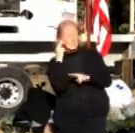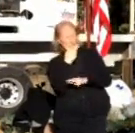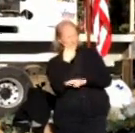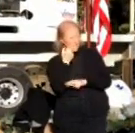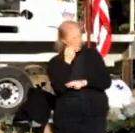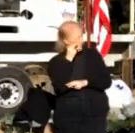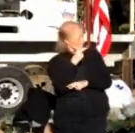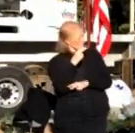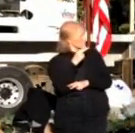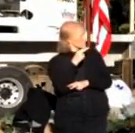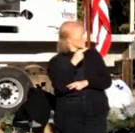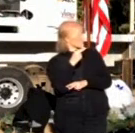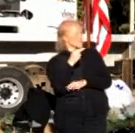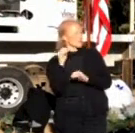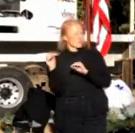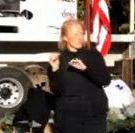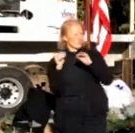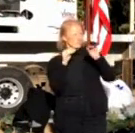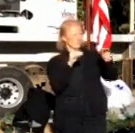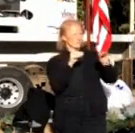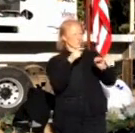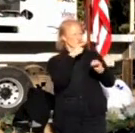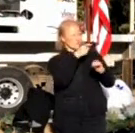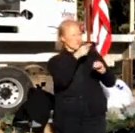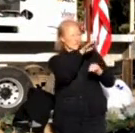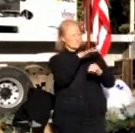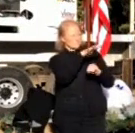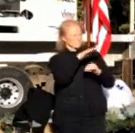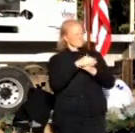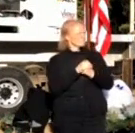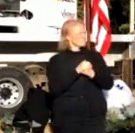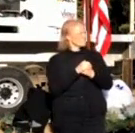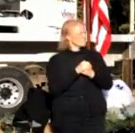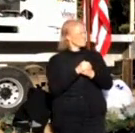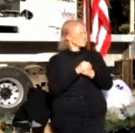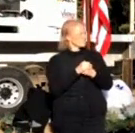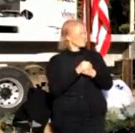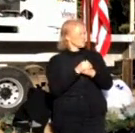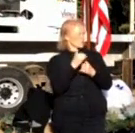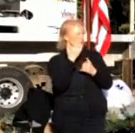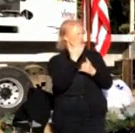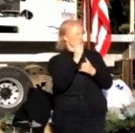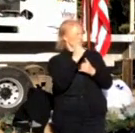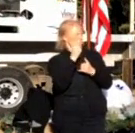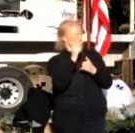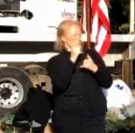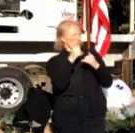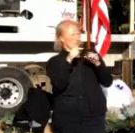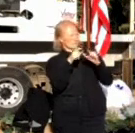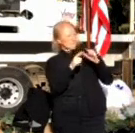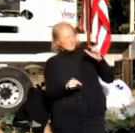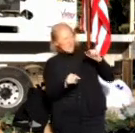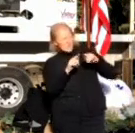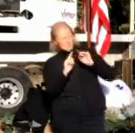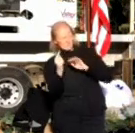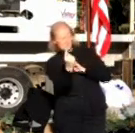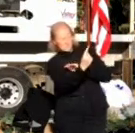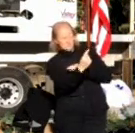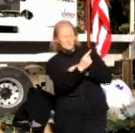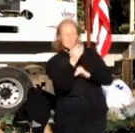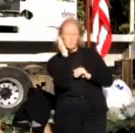tree, if you would just make your way over back that direction behind the yellow, green, and red flags, we'll be cutting the